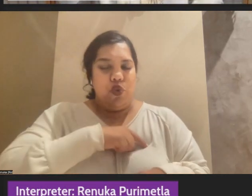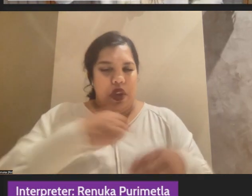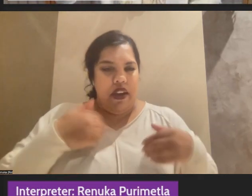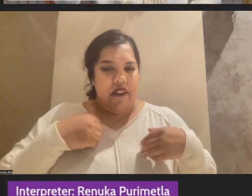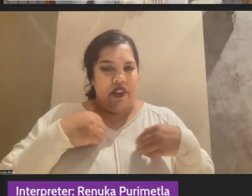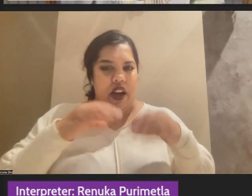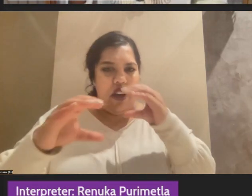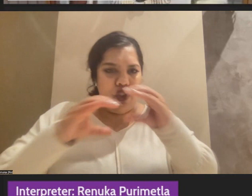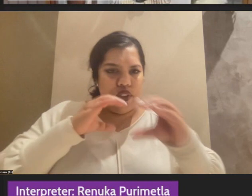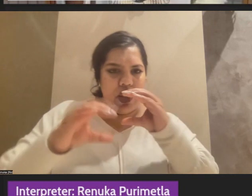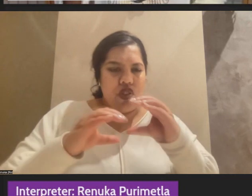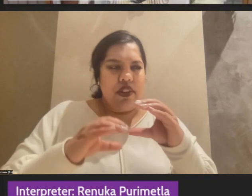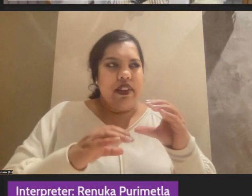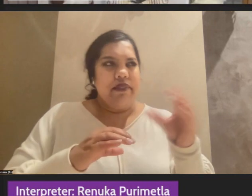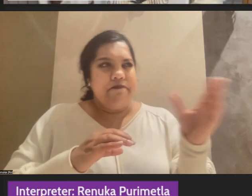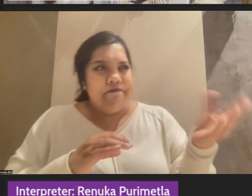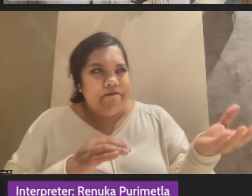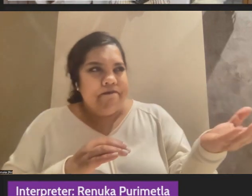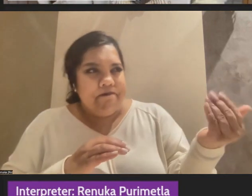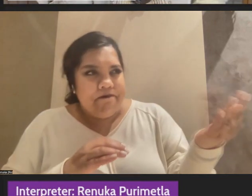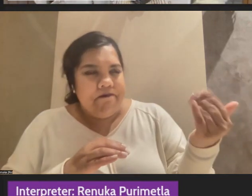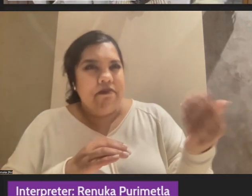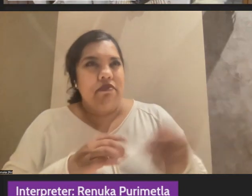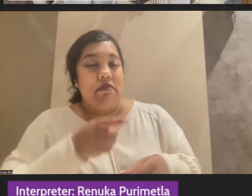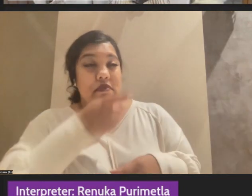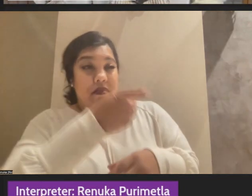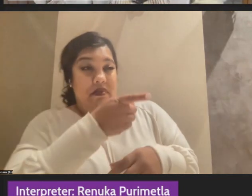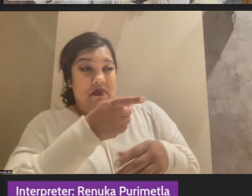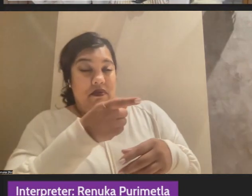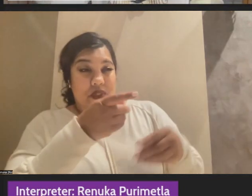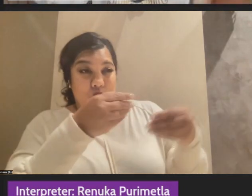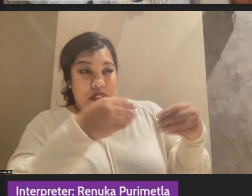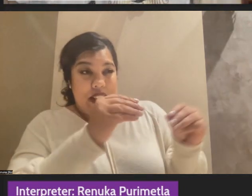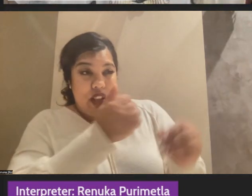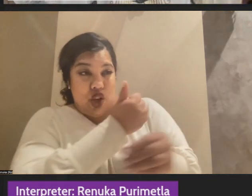of, okay, so what is making this person sell drugs?